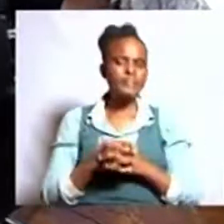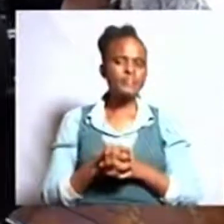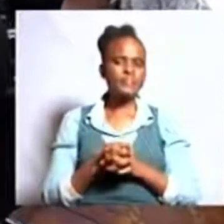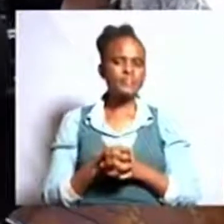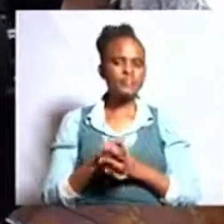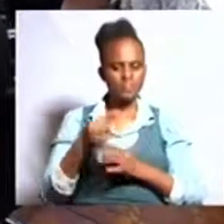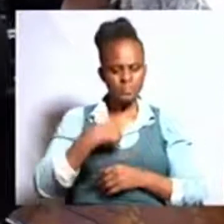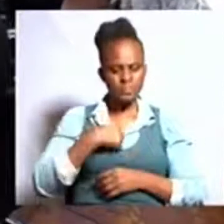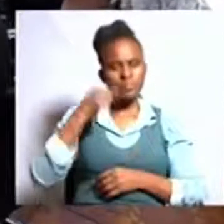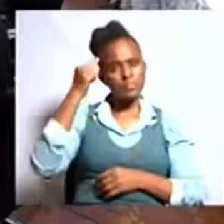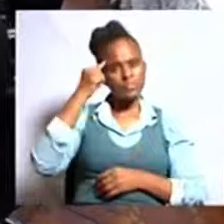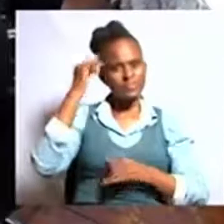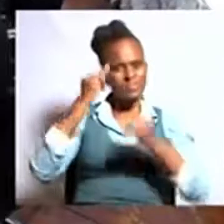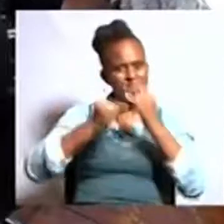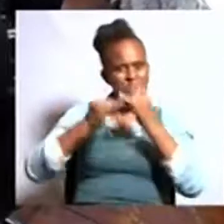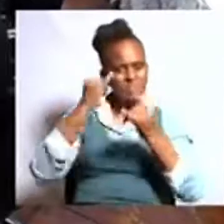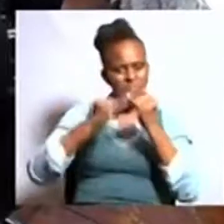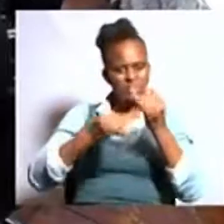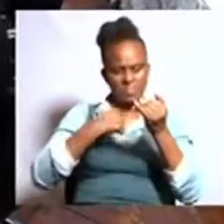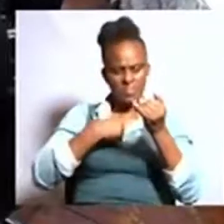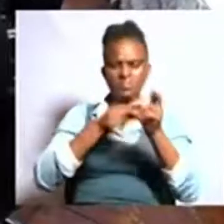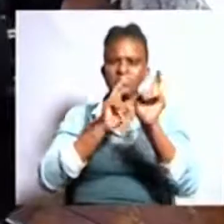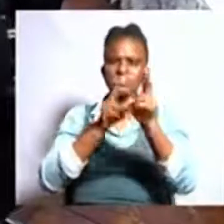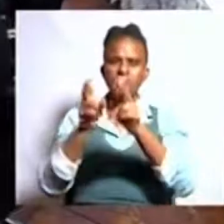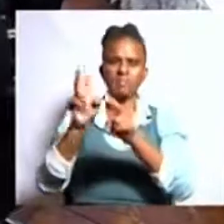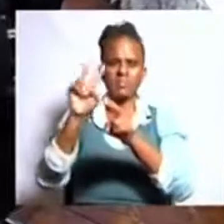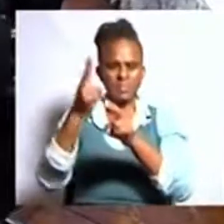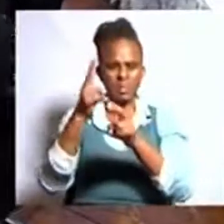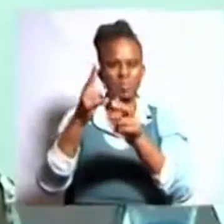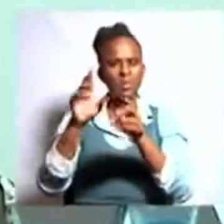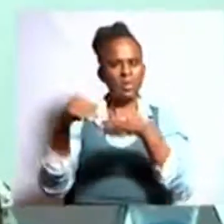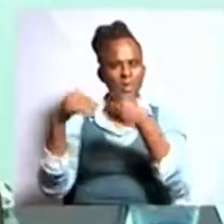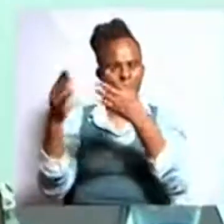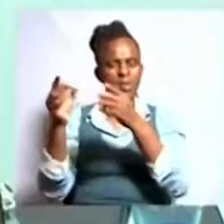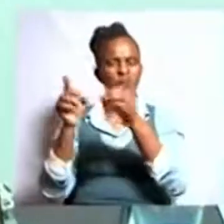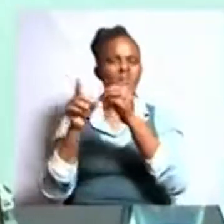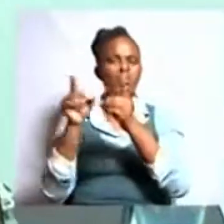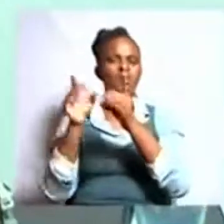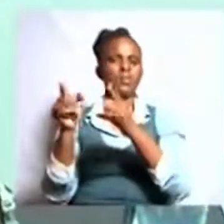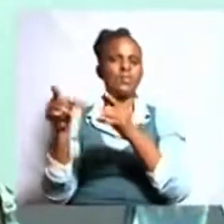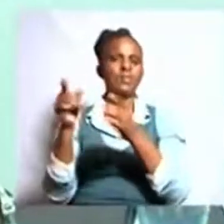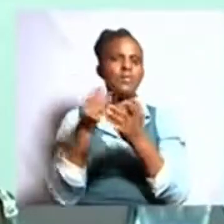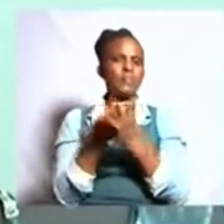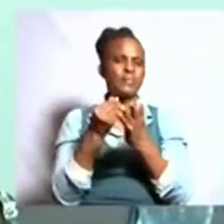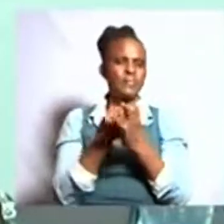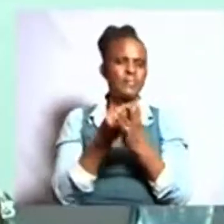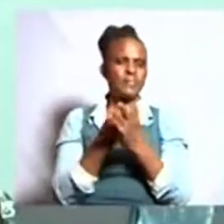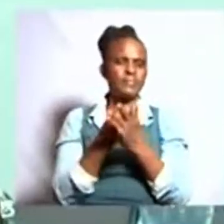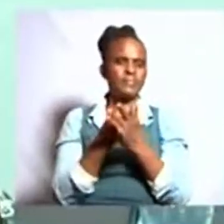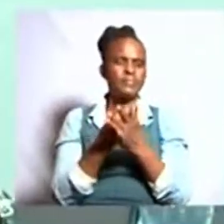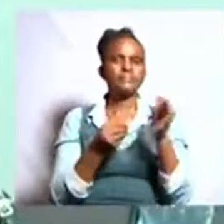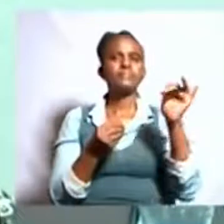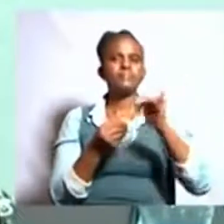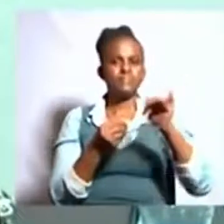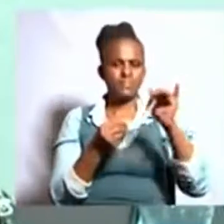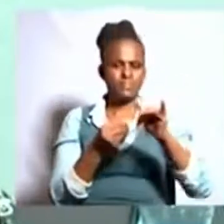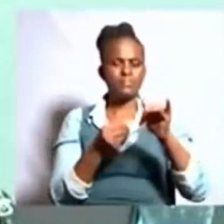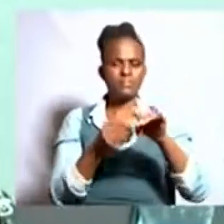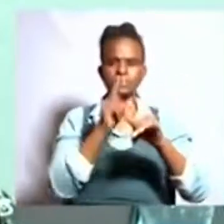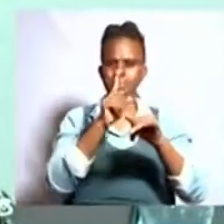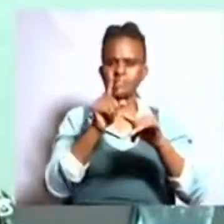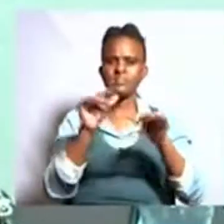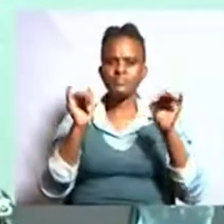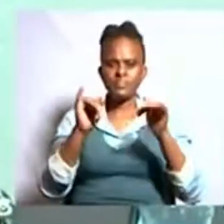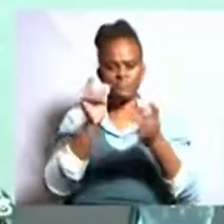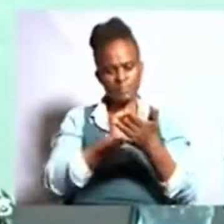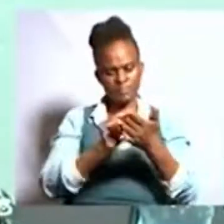I think the last part I'll answer. The second part I will throw it to the Director of Finance. Yes, we did. We